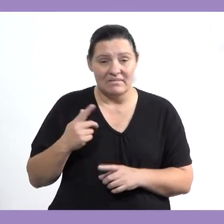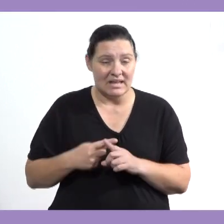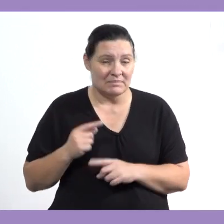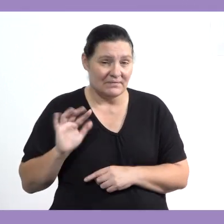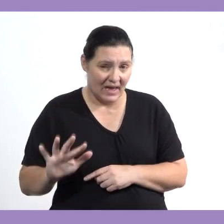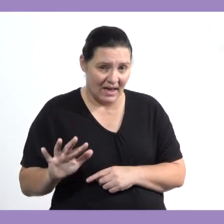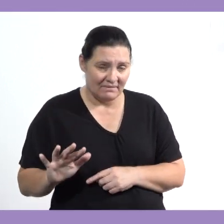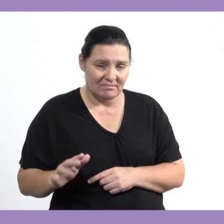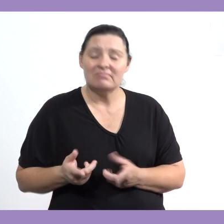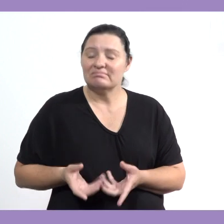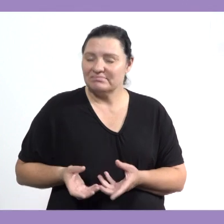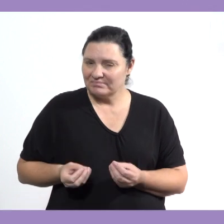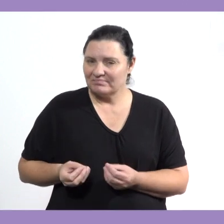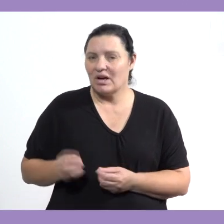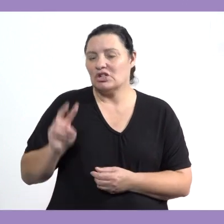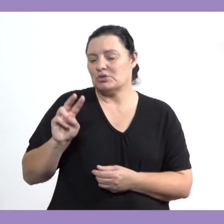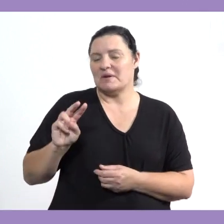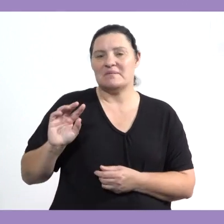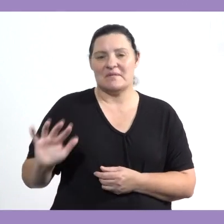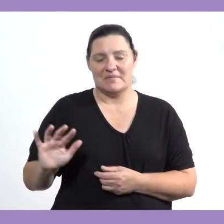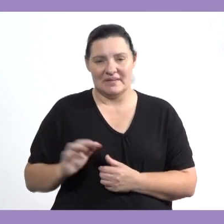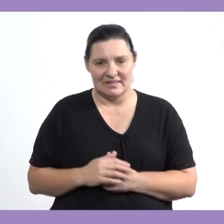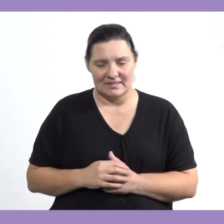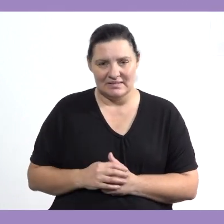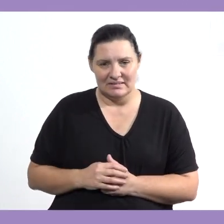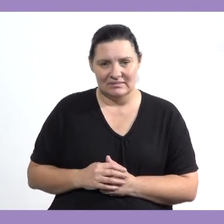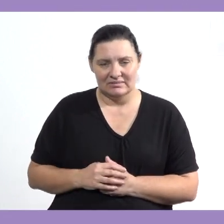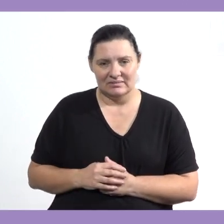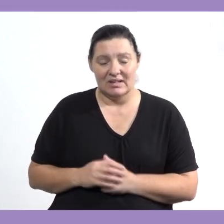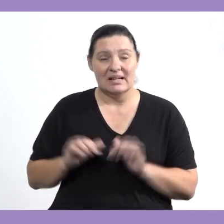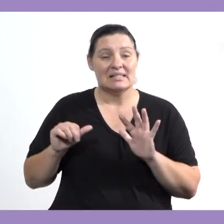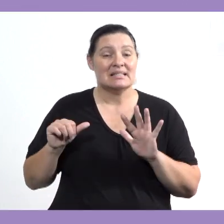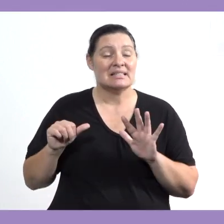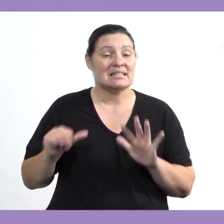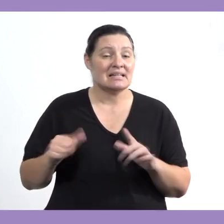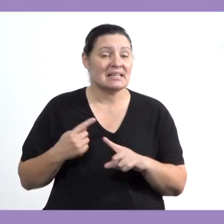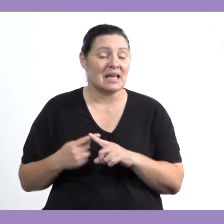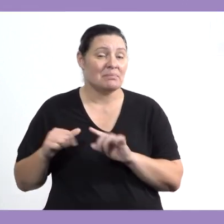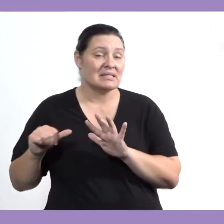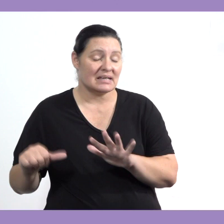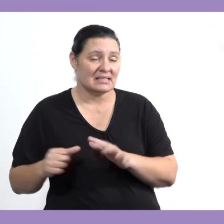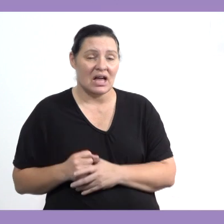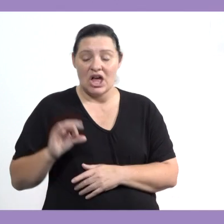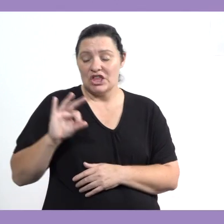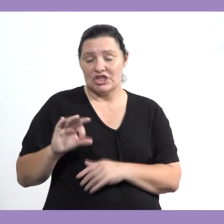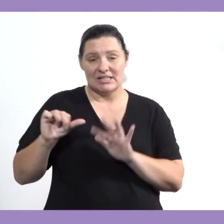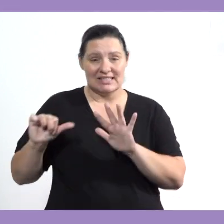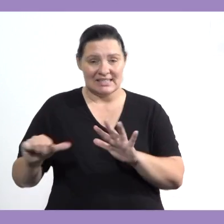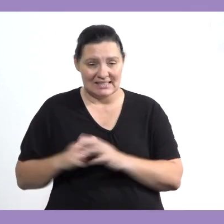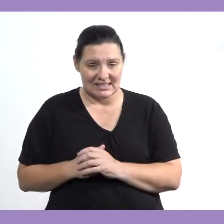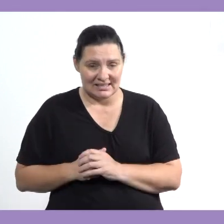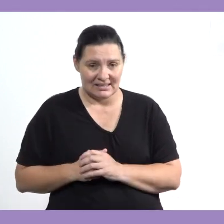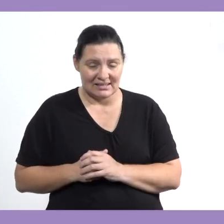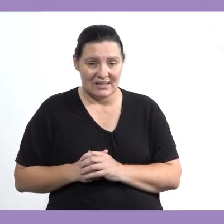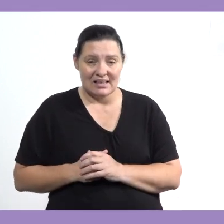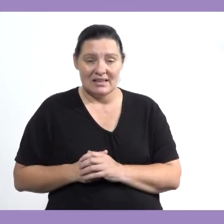what is 5 multiplied by 5, since I'm working with the fifth term, that is going to be 25. What is 6 multiplied by 6? That